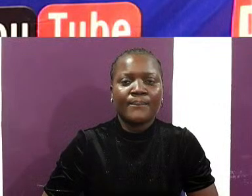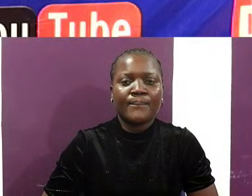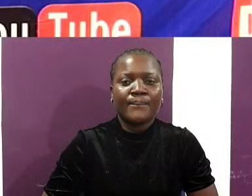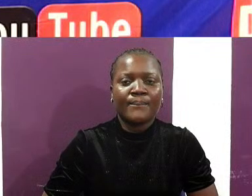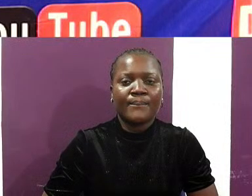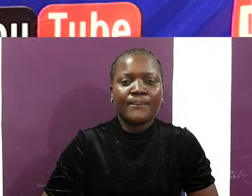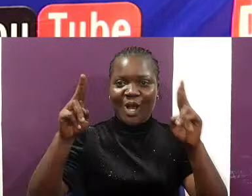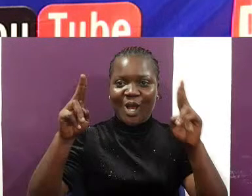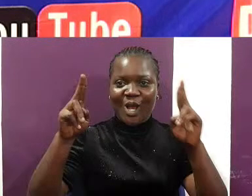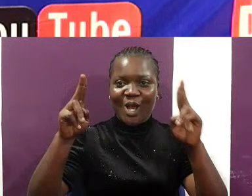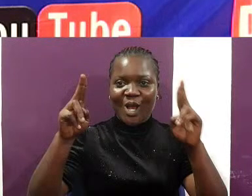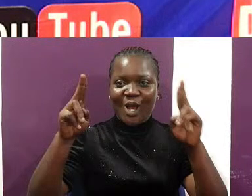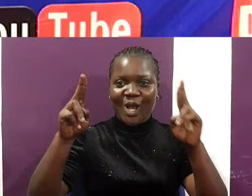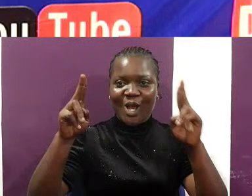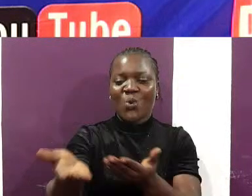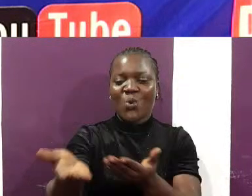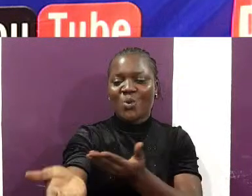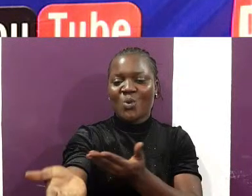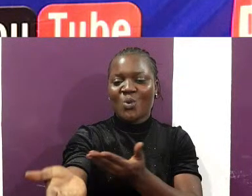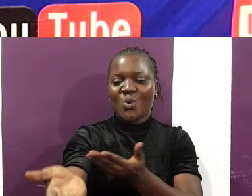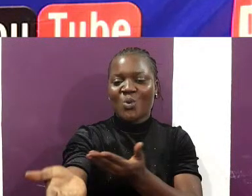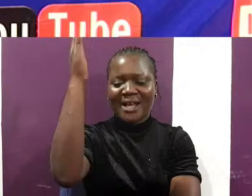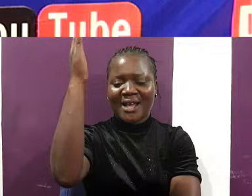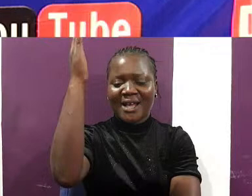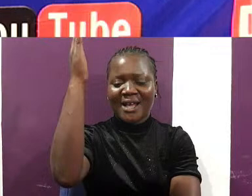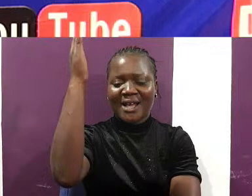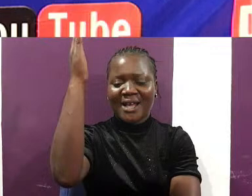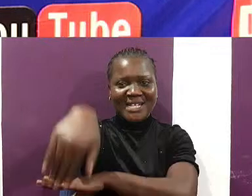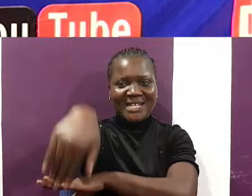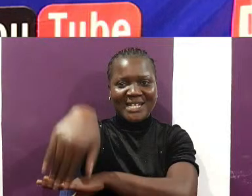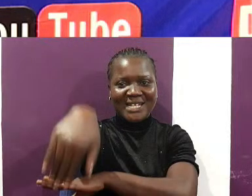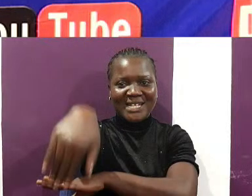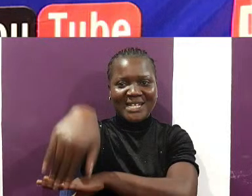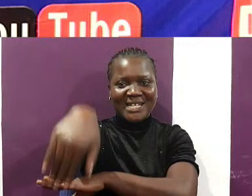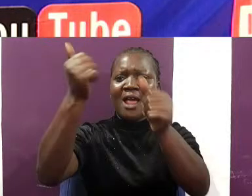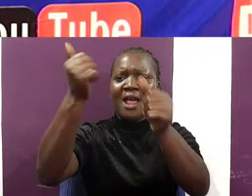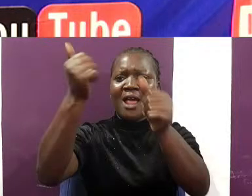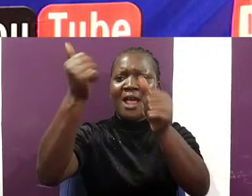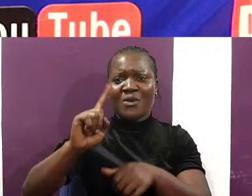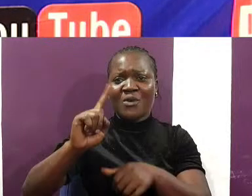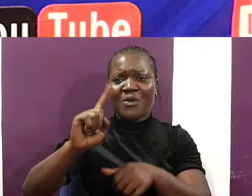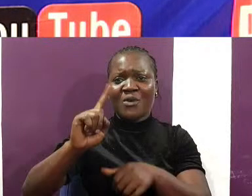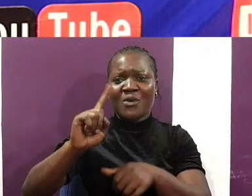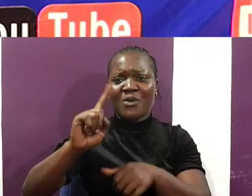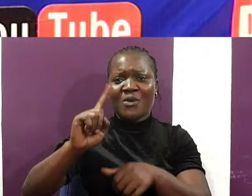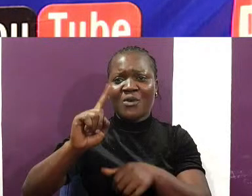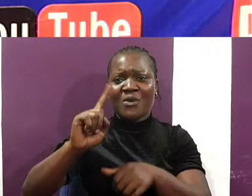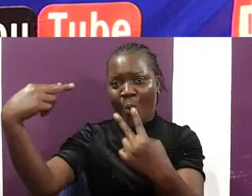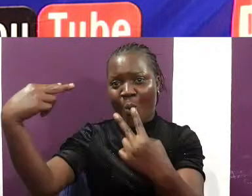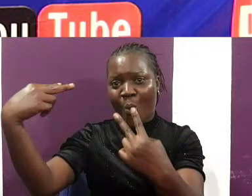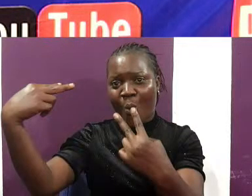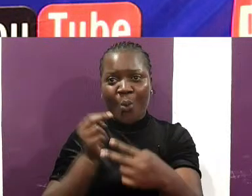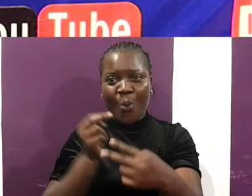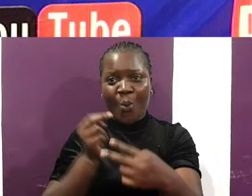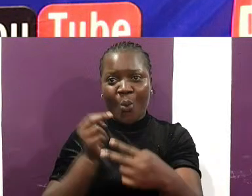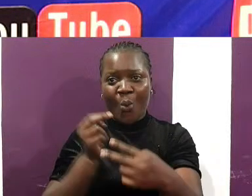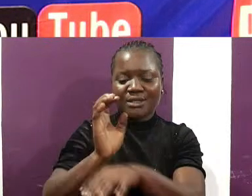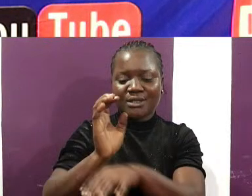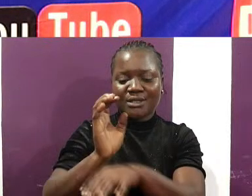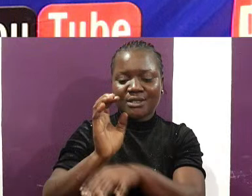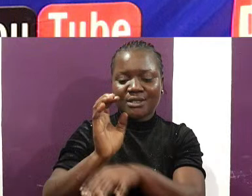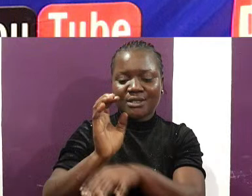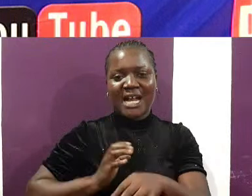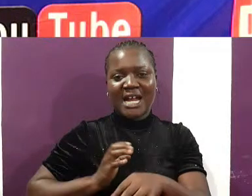Hello, good morning, good afternoon, good evening. Baby be our head, Chariot TV, Church of Christ TV.